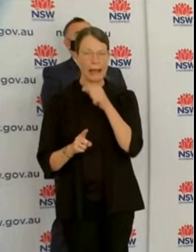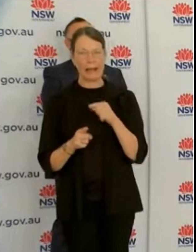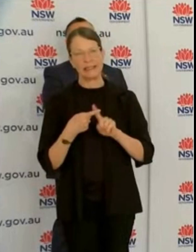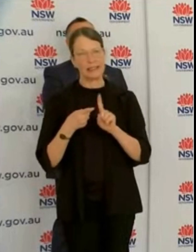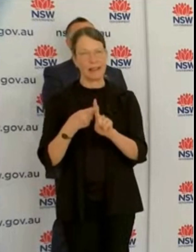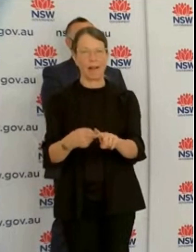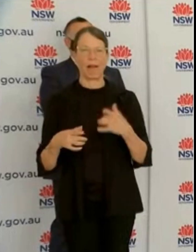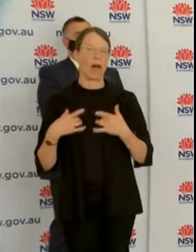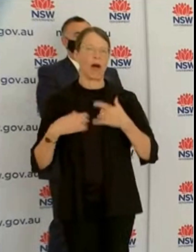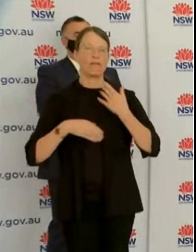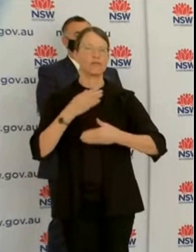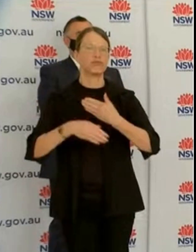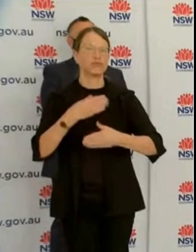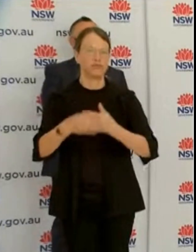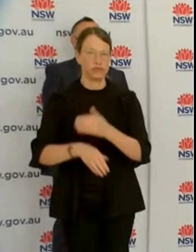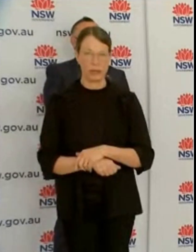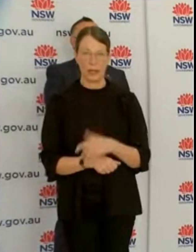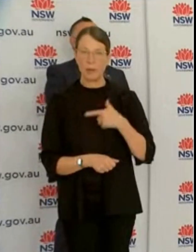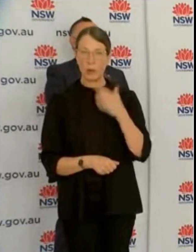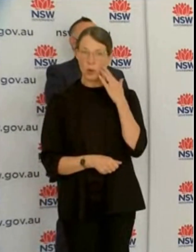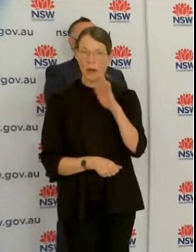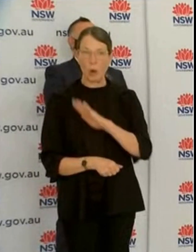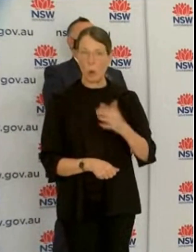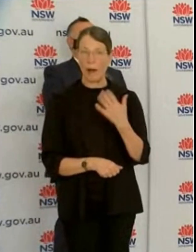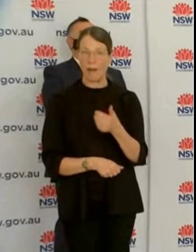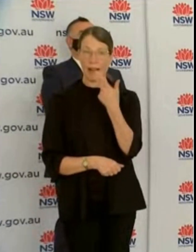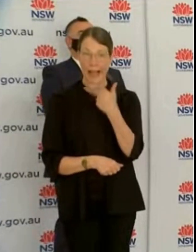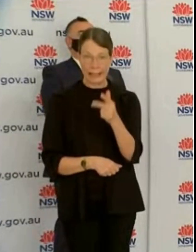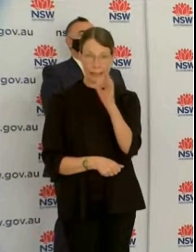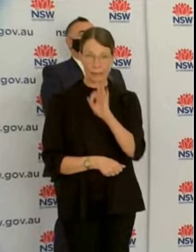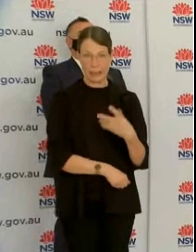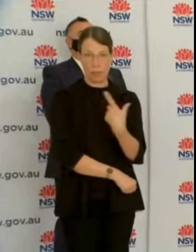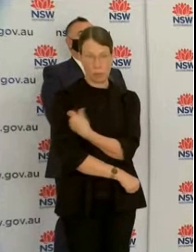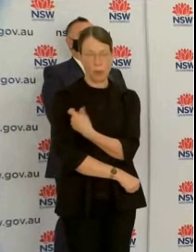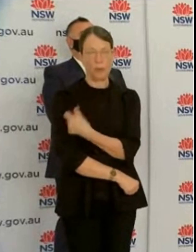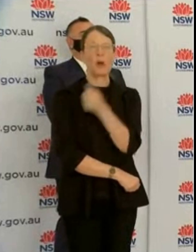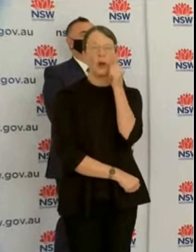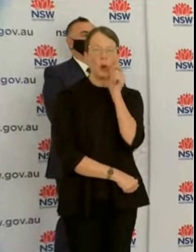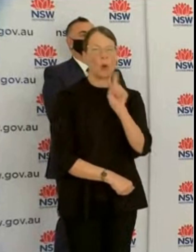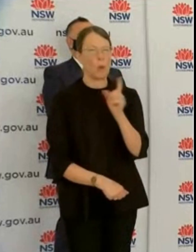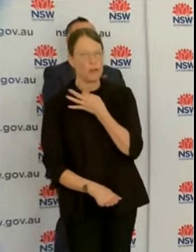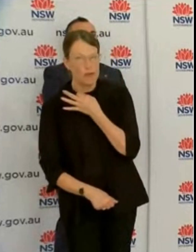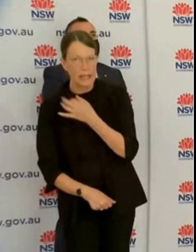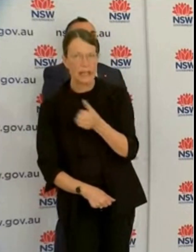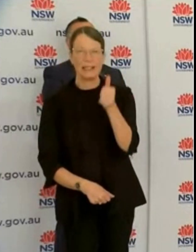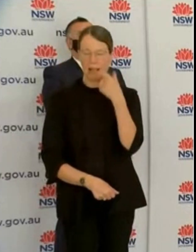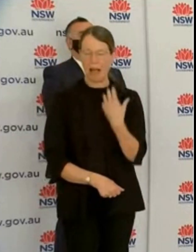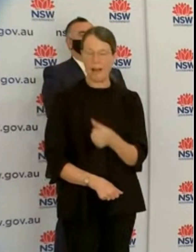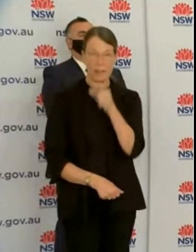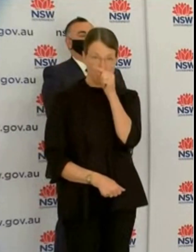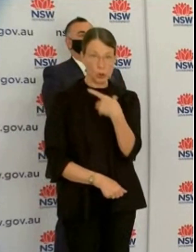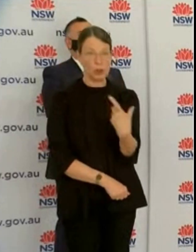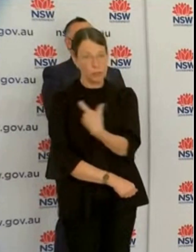without jeopardising life, because by 80% double dose, everybody will know the risks. Everybody would have had the opportunity to get vaccinated and protect their